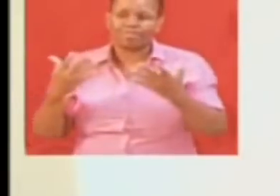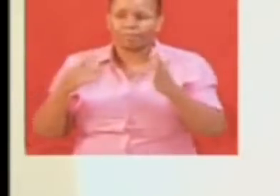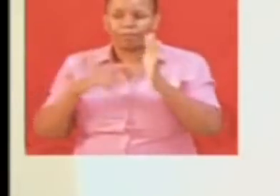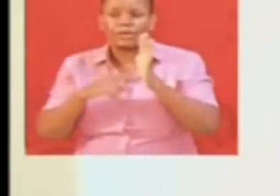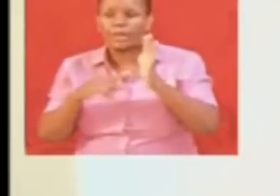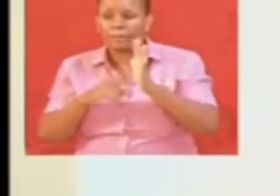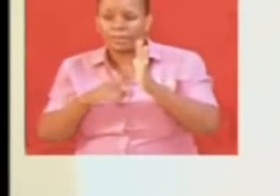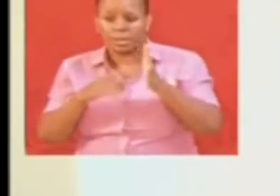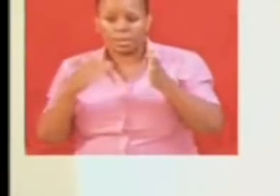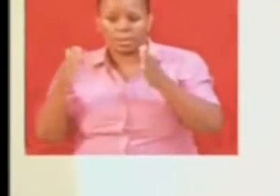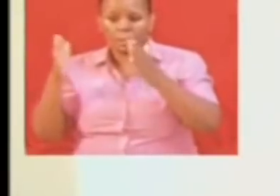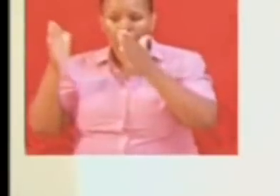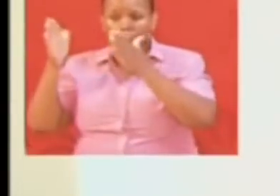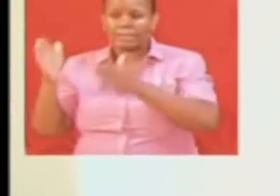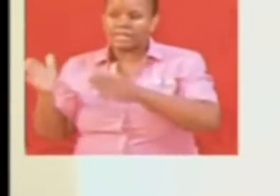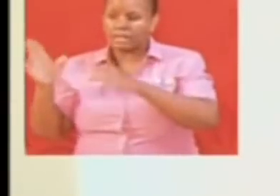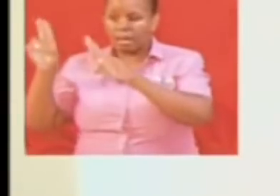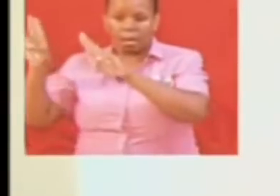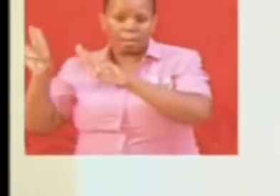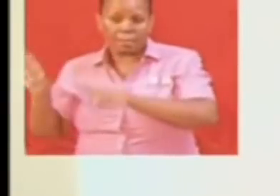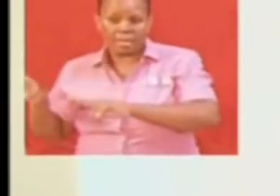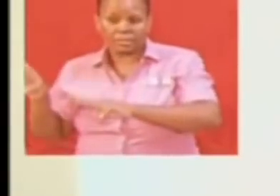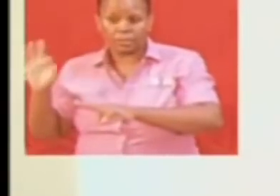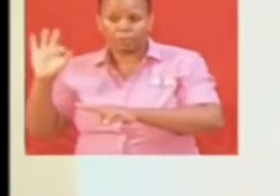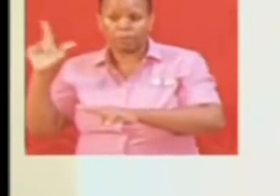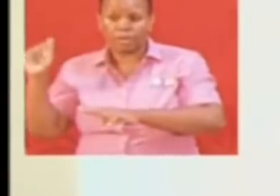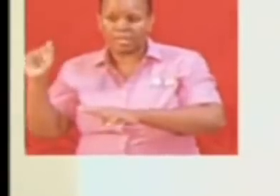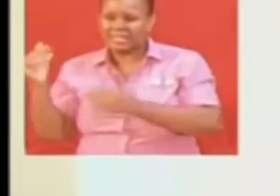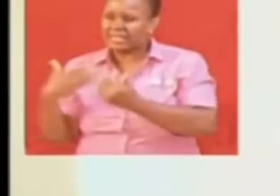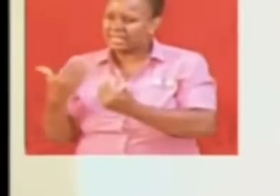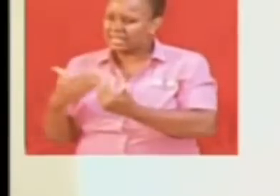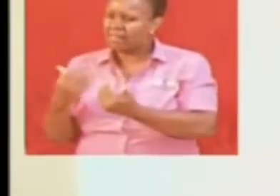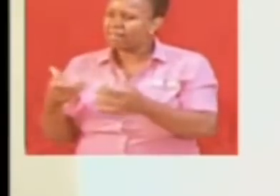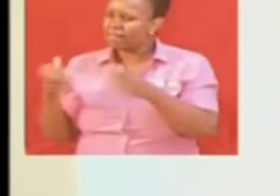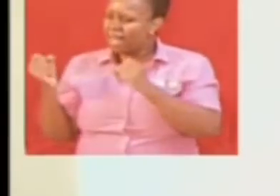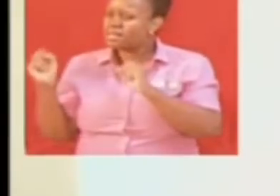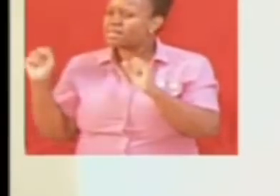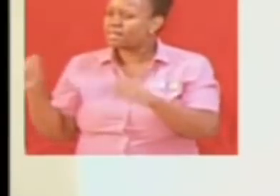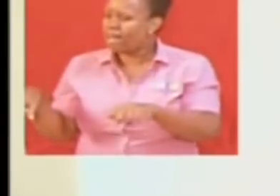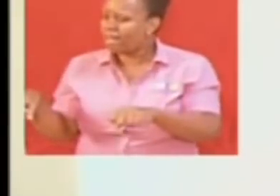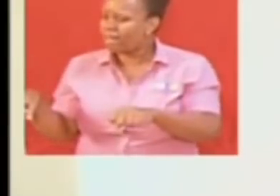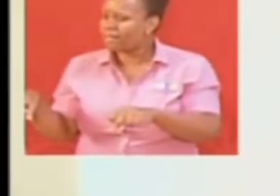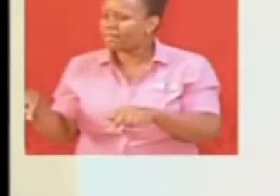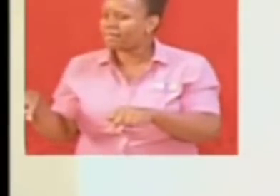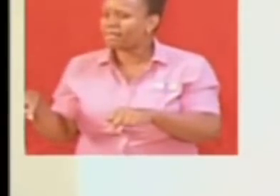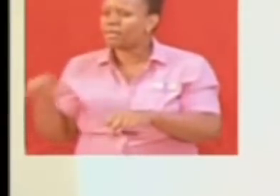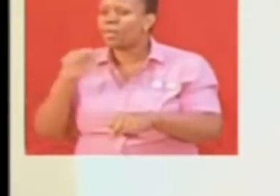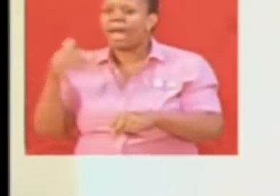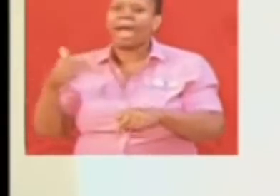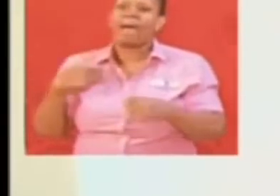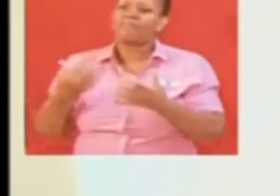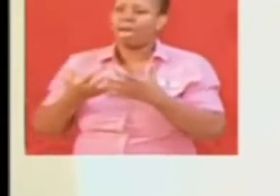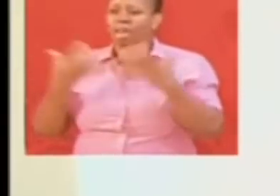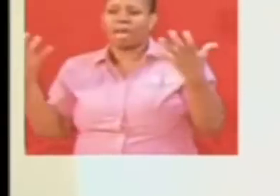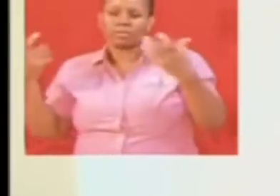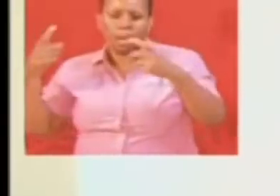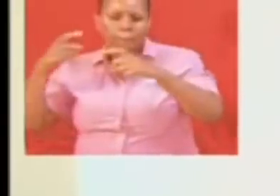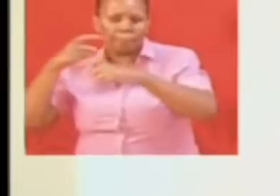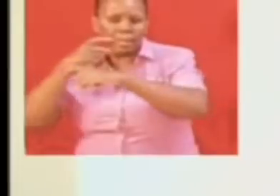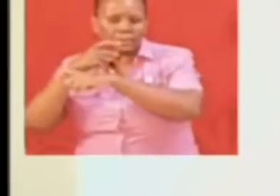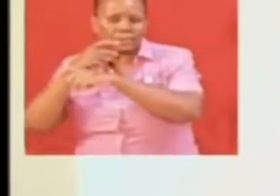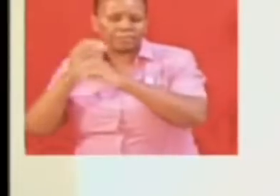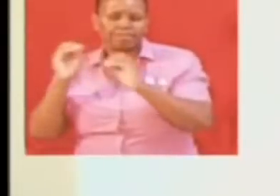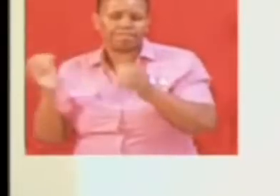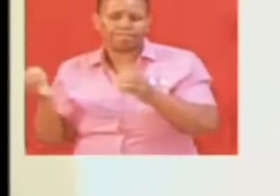it's usable in a shorter space of time. So these are the things that the ministry will be managing and trying to get everybody from everywhere